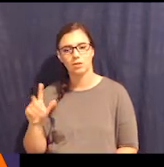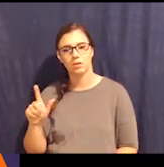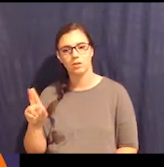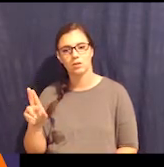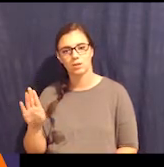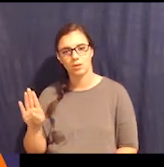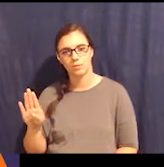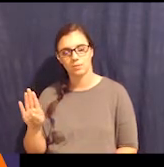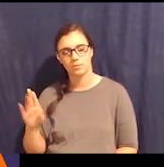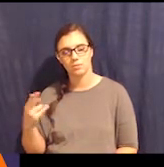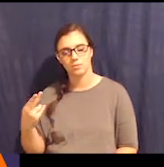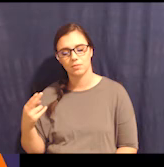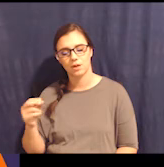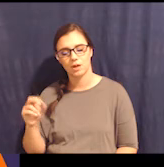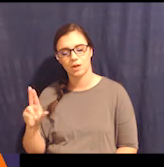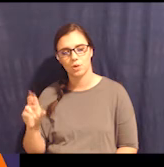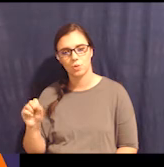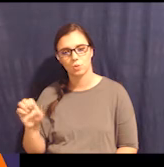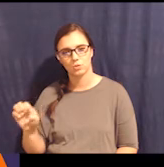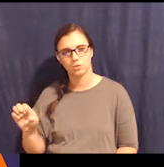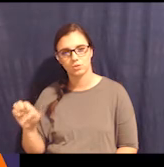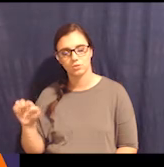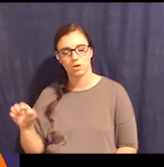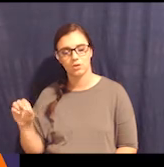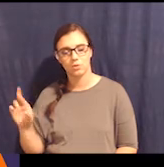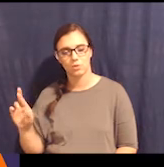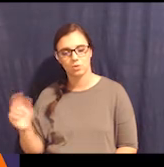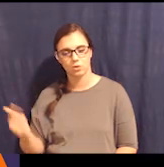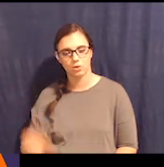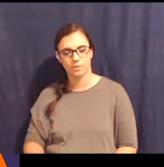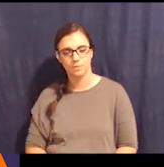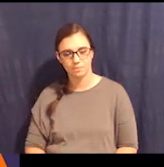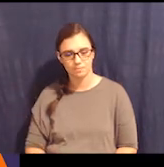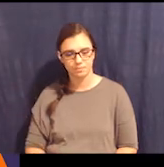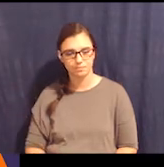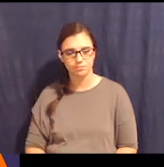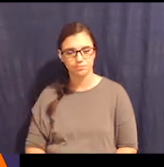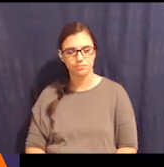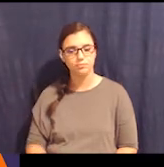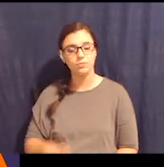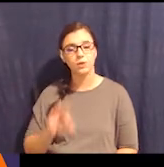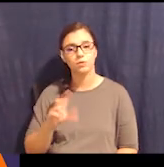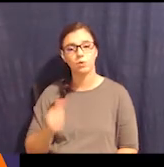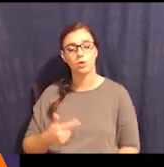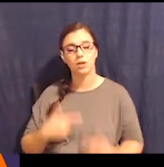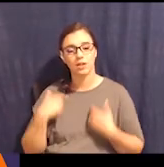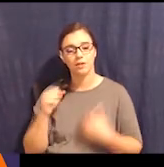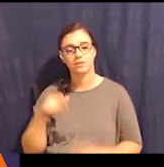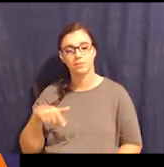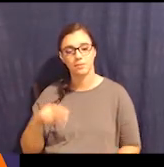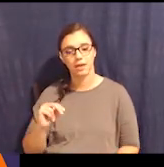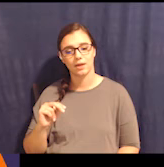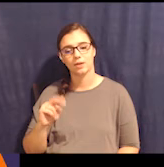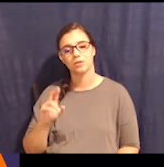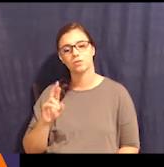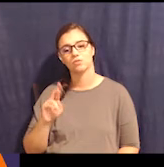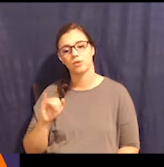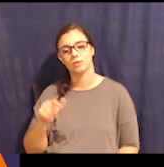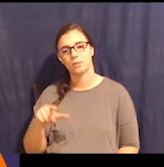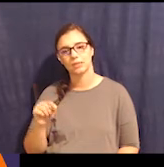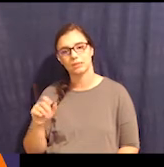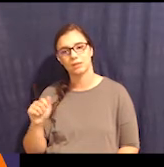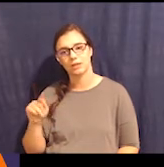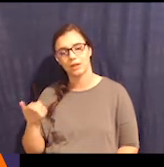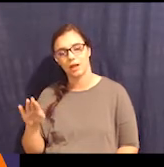www.flclubhouse.org. The Florida Lifespan Respite Alliance provides respite to caregivers, and you can